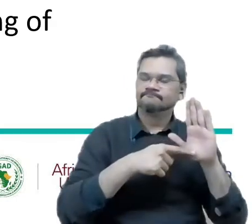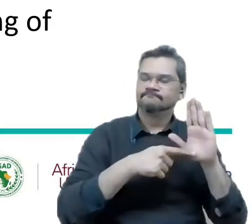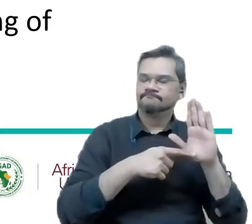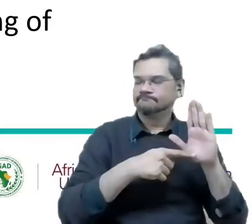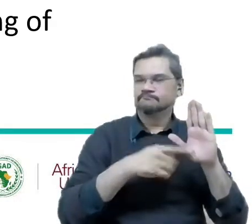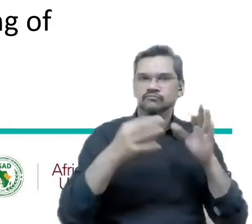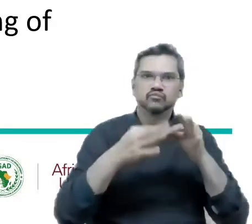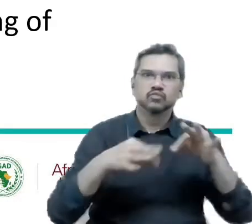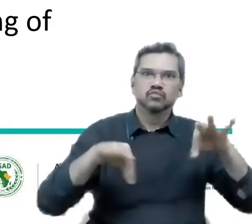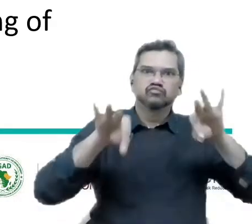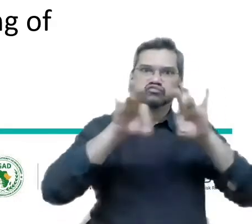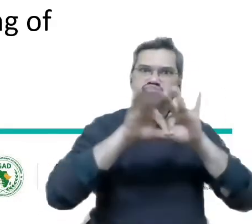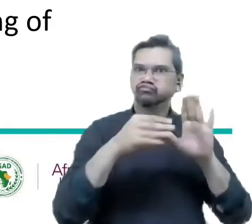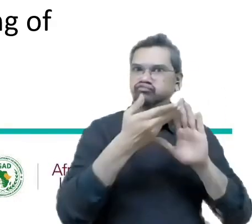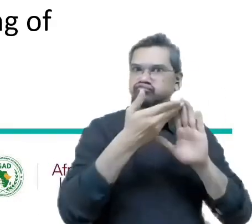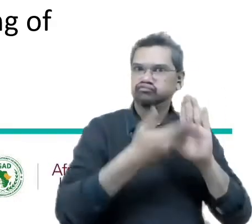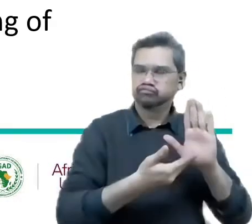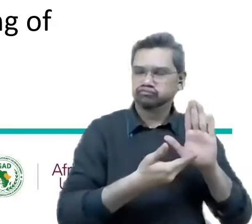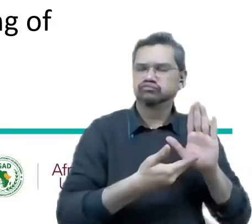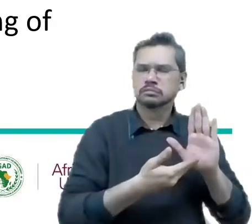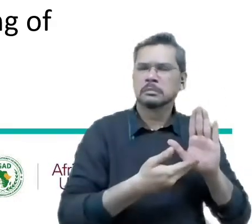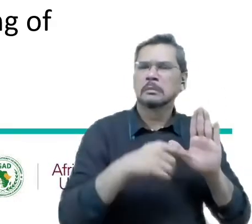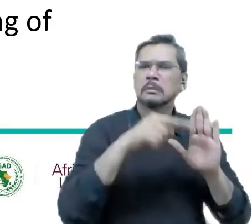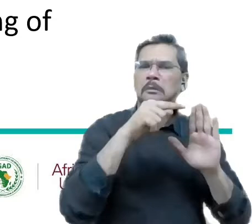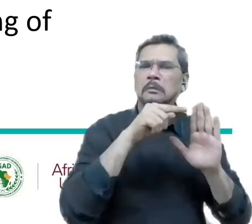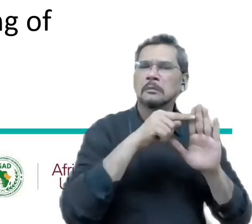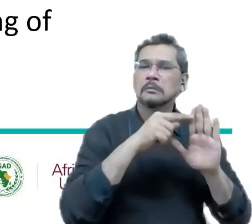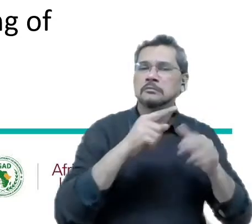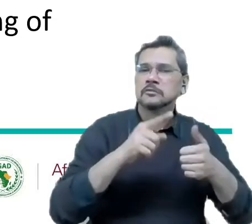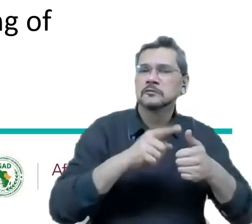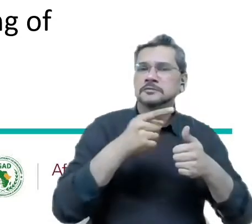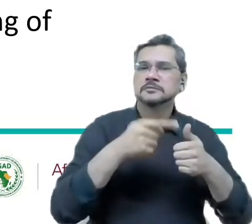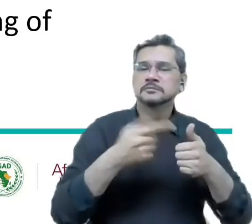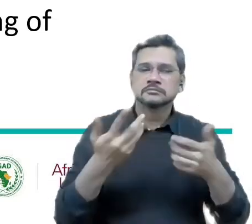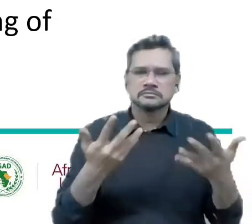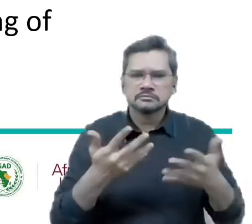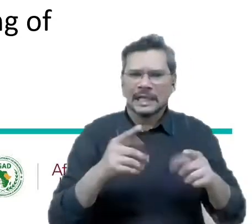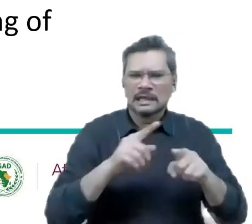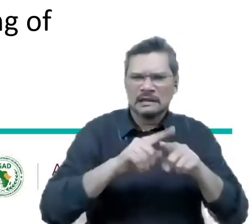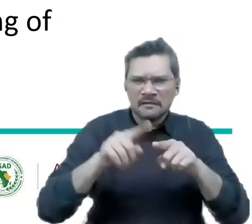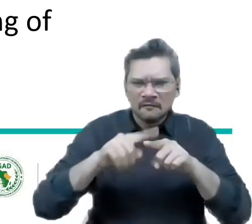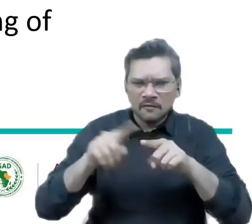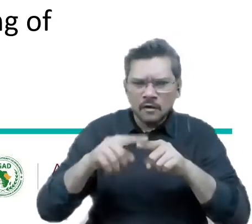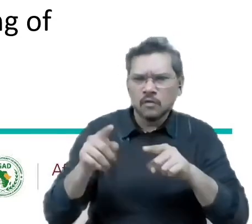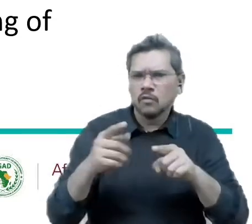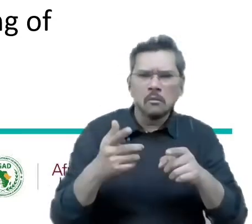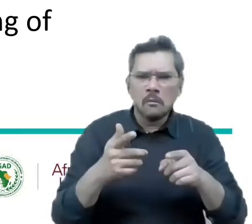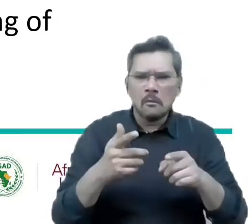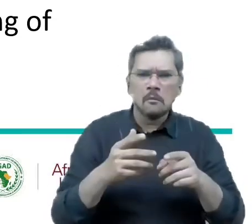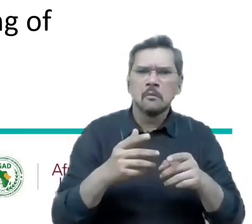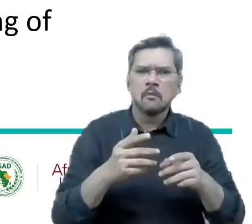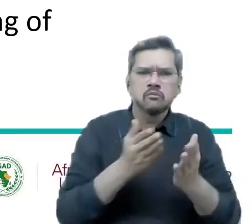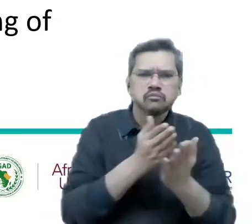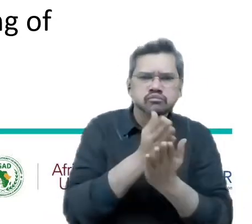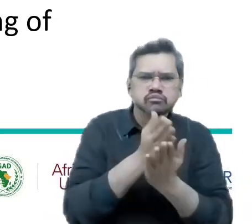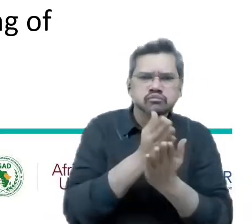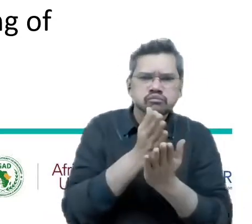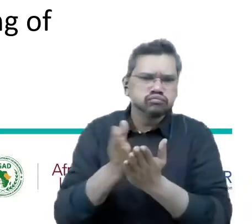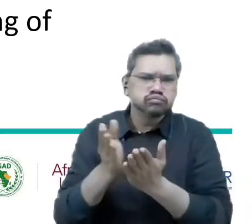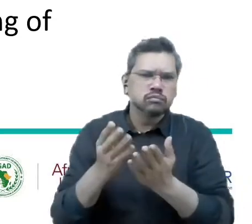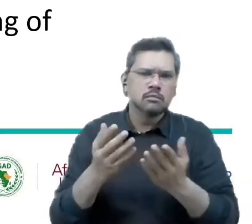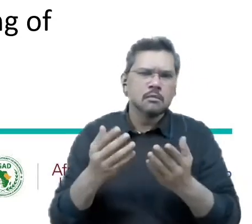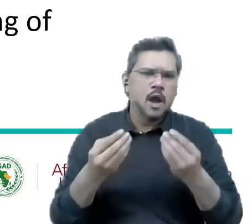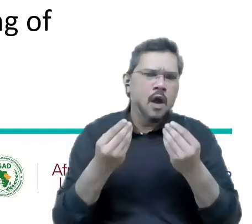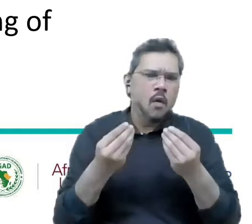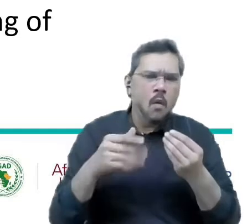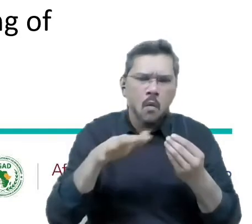this multi-sectoral and multi-hazard approaches. When we think of understanding risk particularly and managing